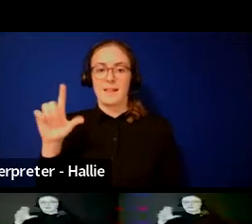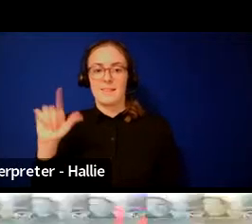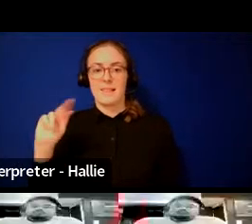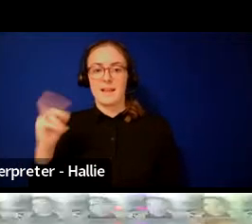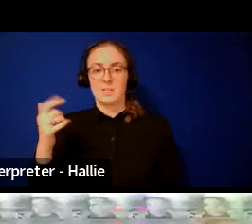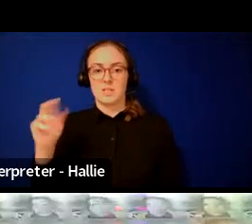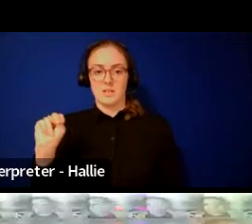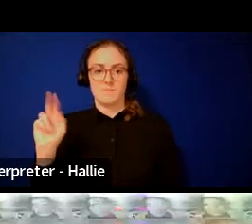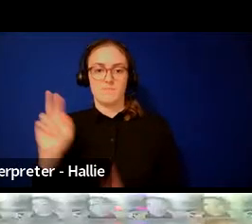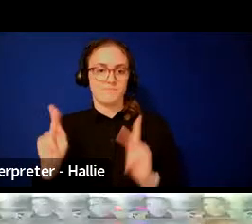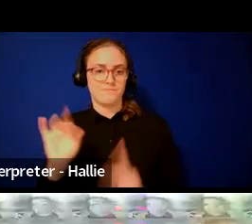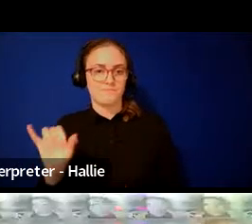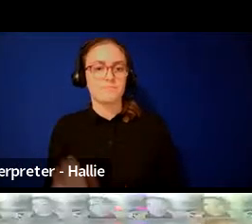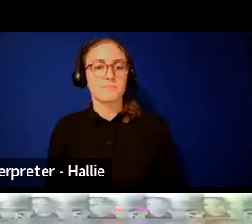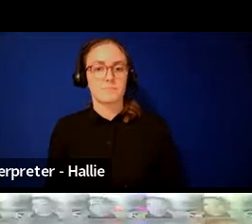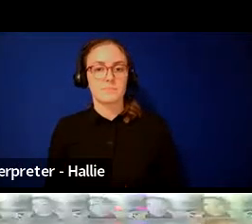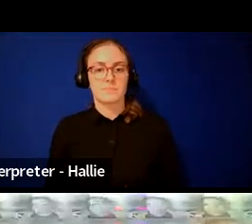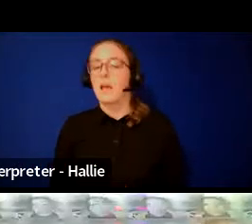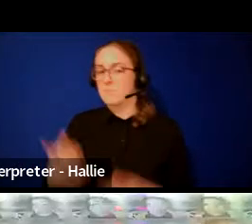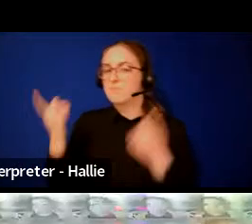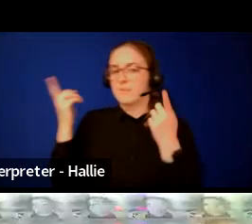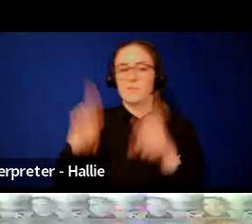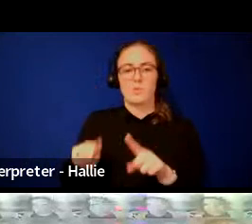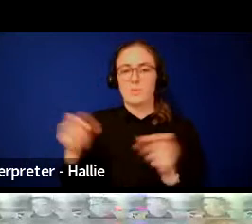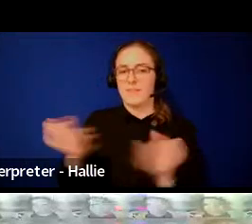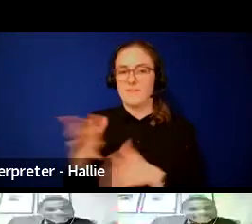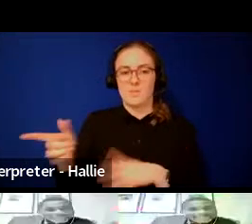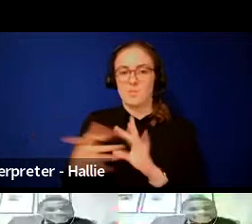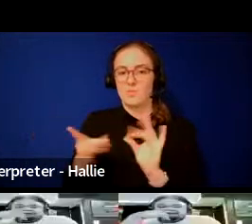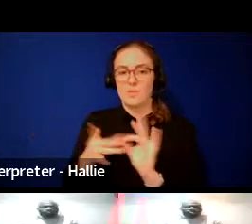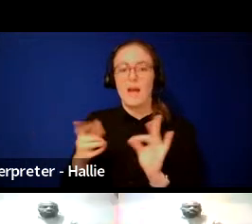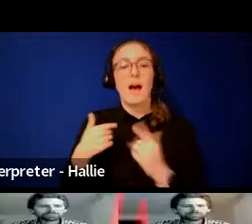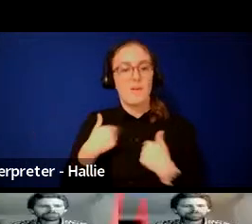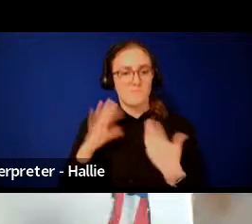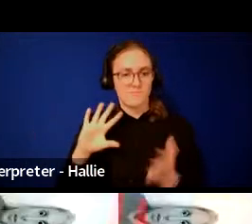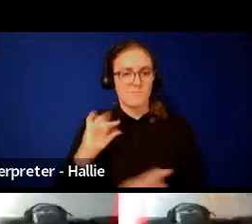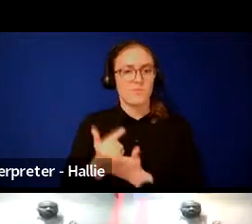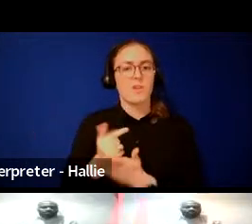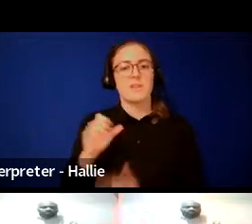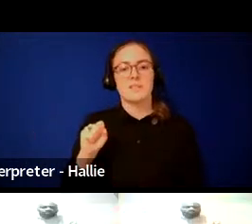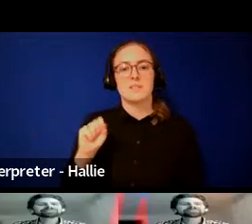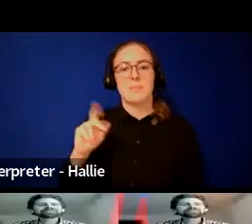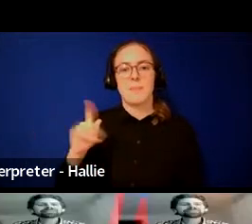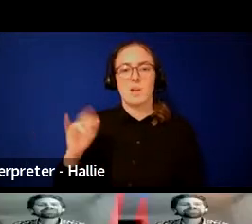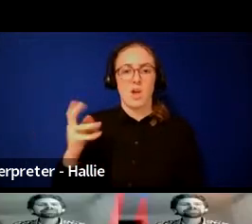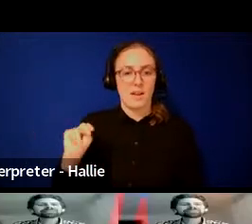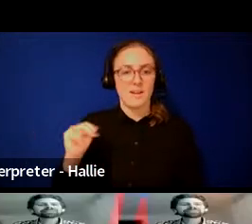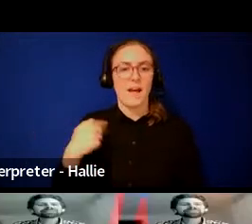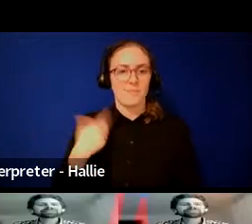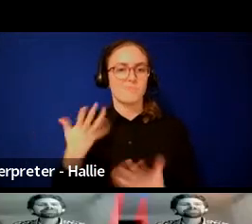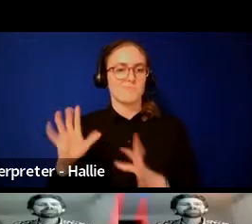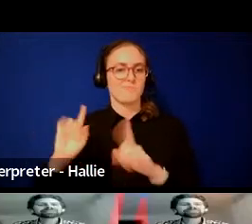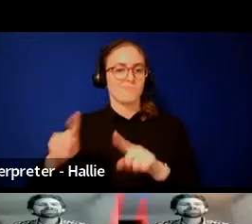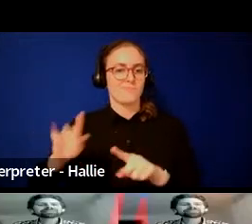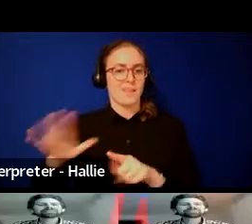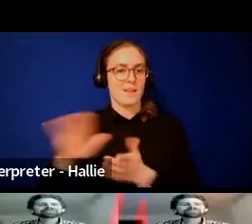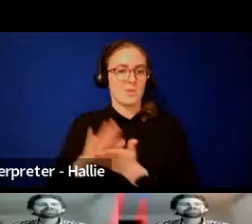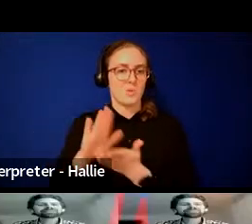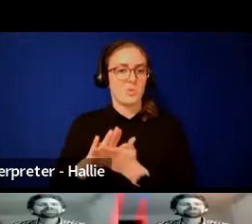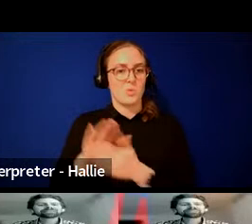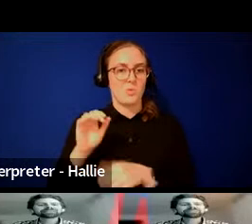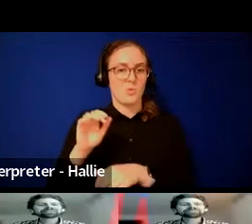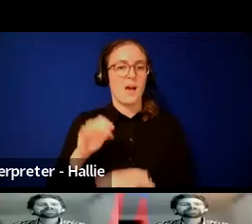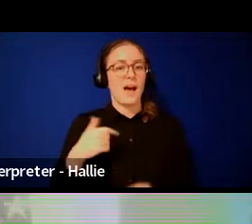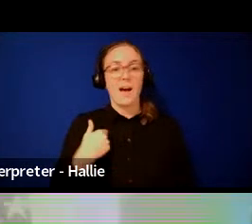I agree with everything that you said. I'm a graduate of Spingarn, so I went to school on a hill. Okay. And I'm a proud